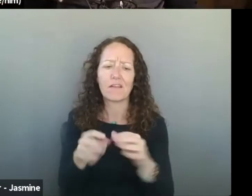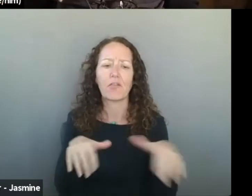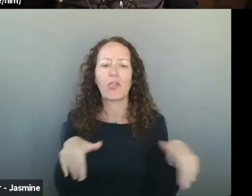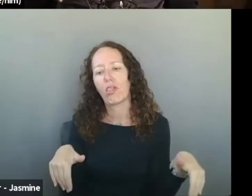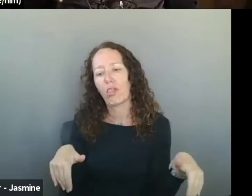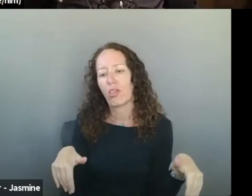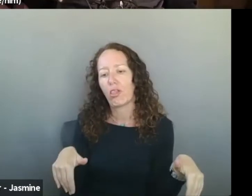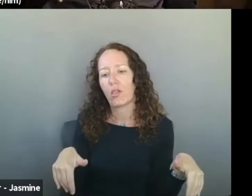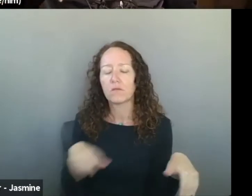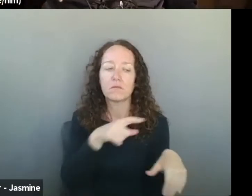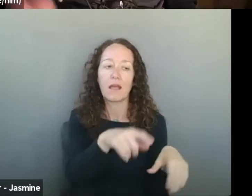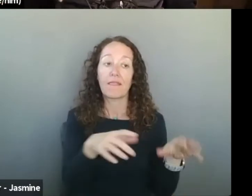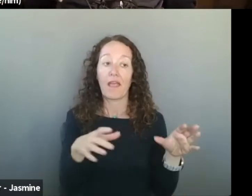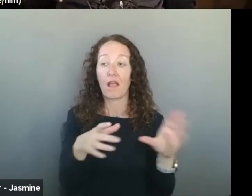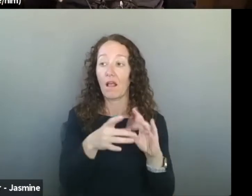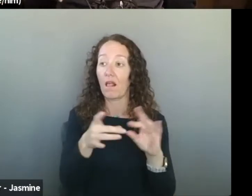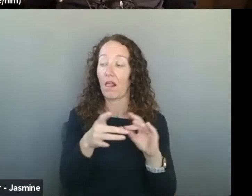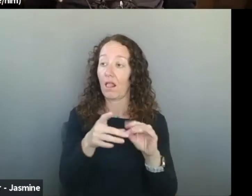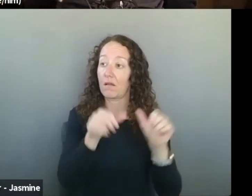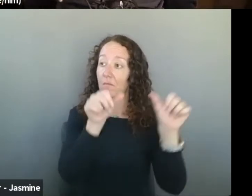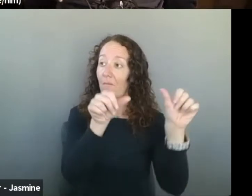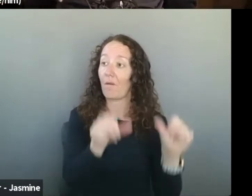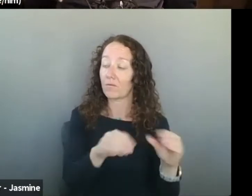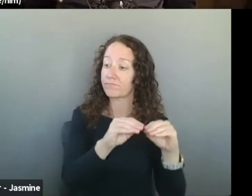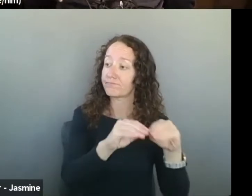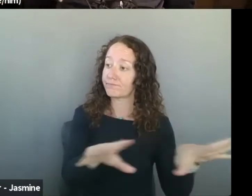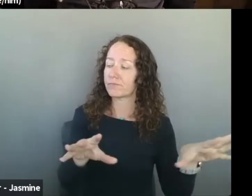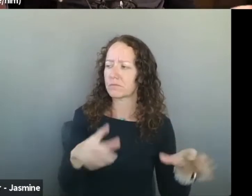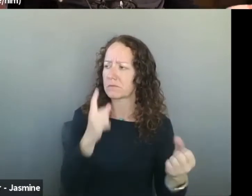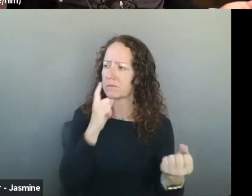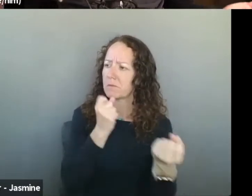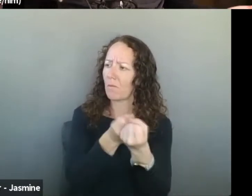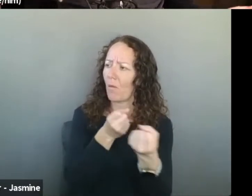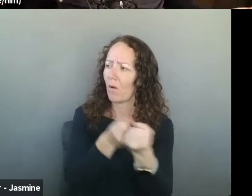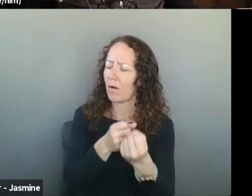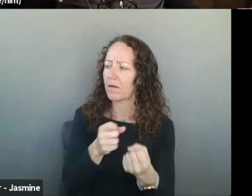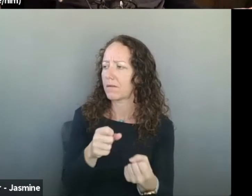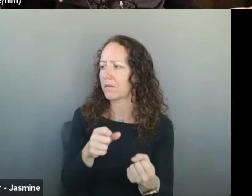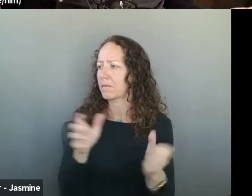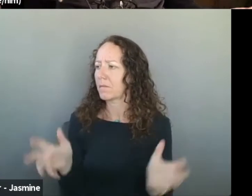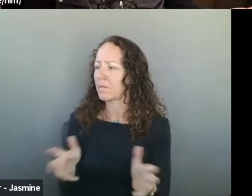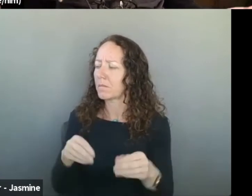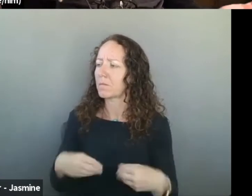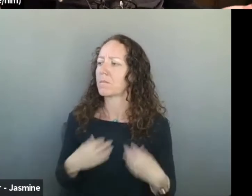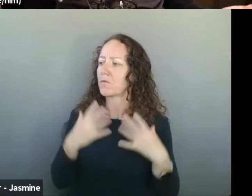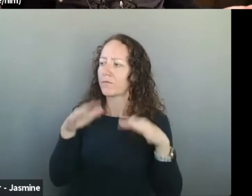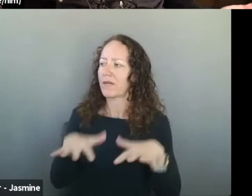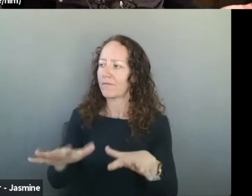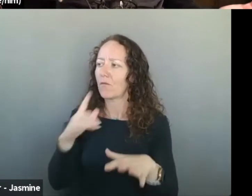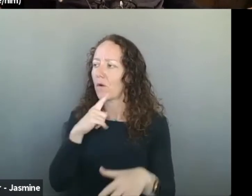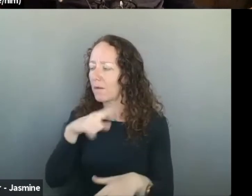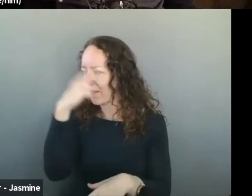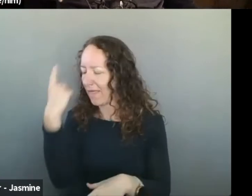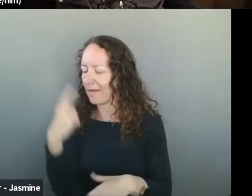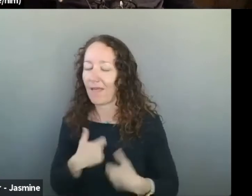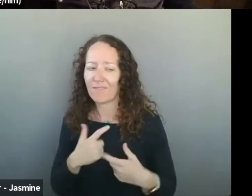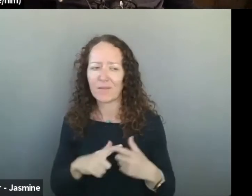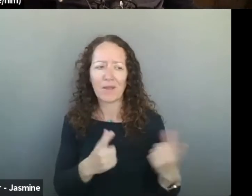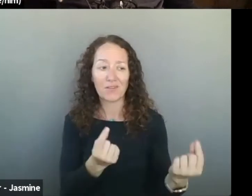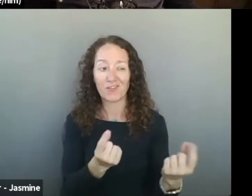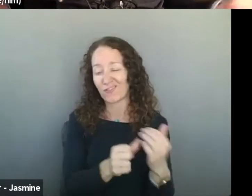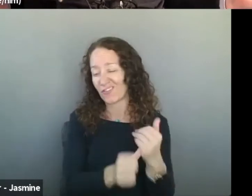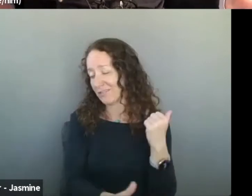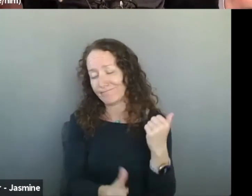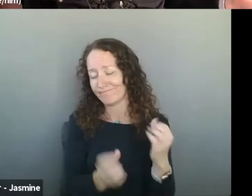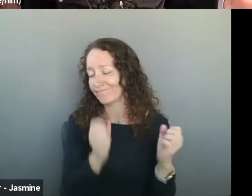statements of solidarity with the movement for Black lives aren't going to do shit about it. And they're getting held accountable a lot of times by their